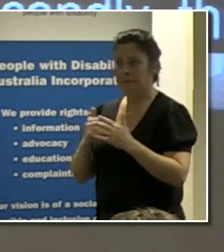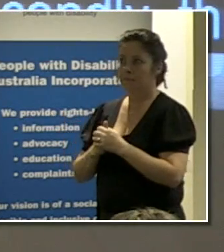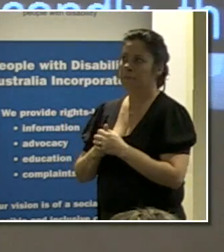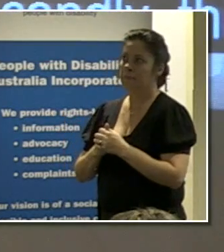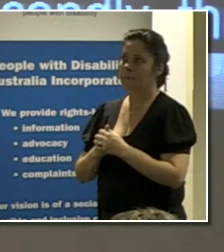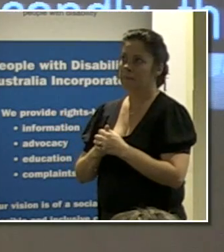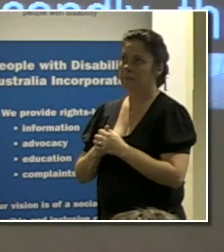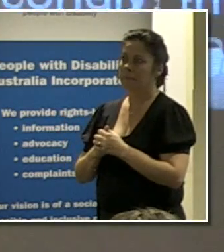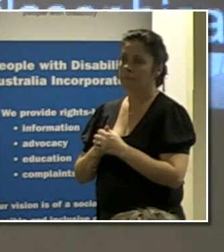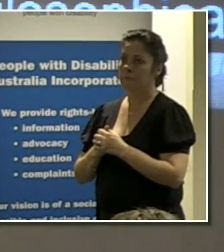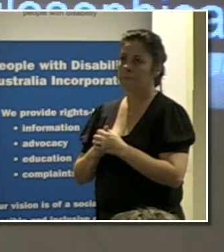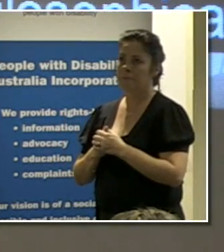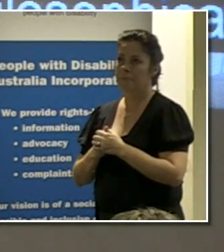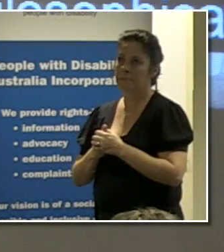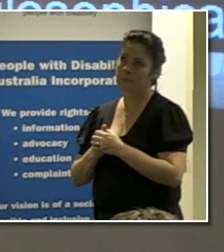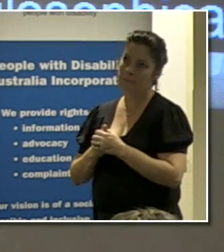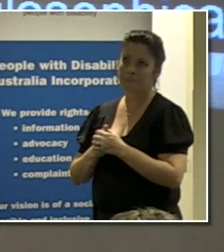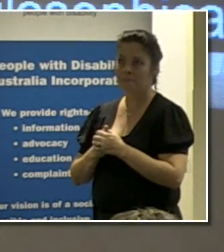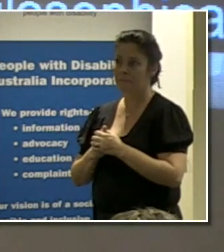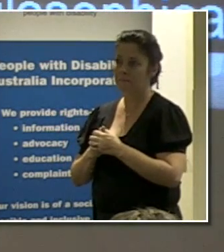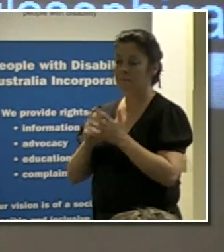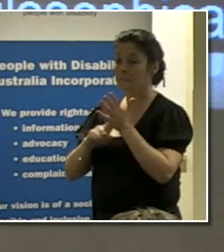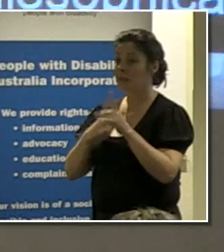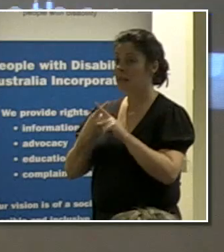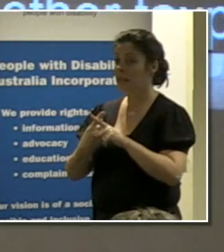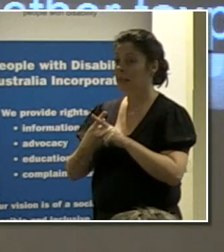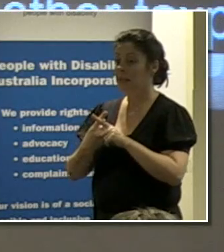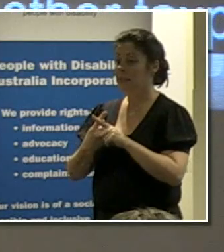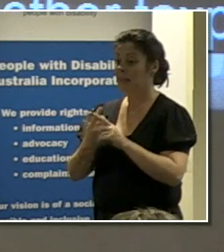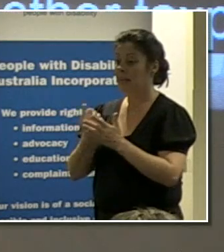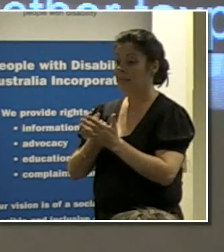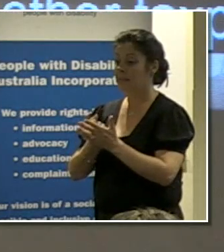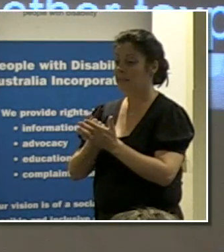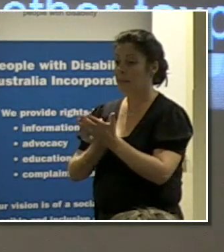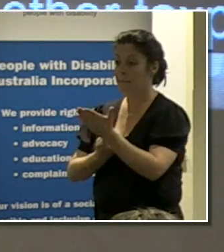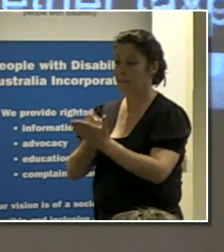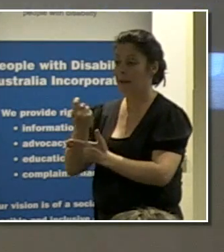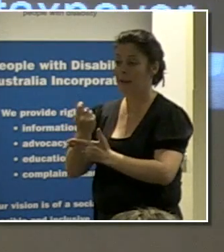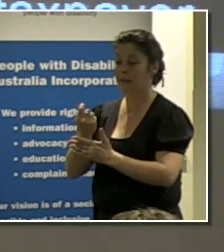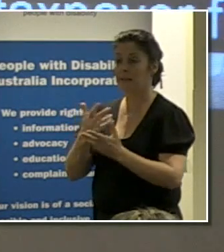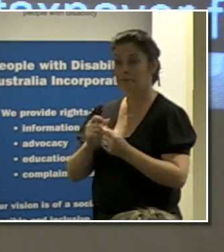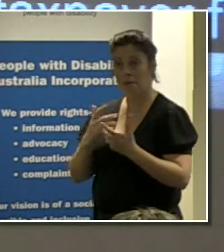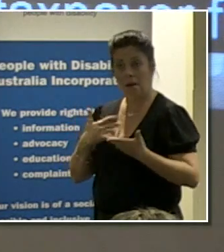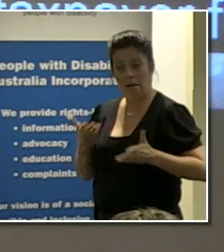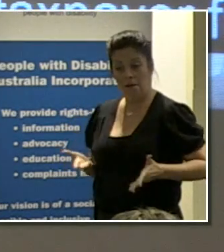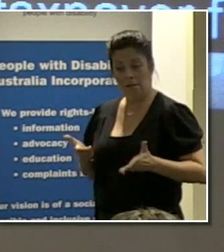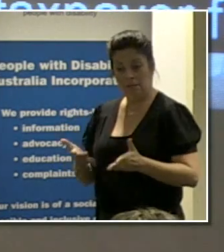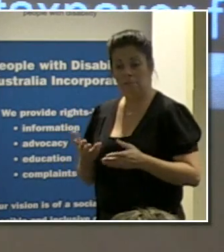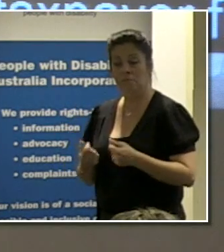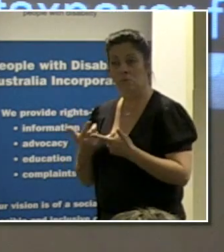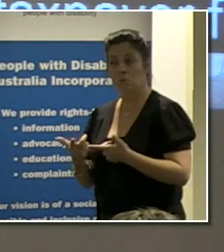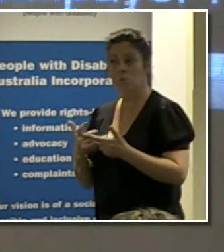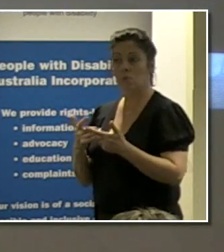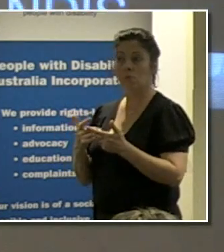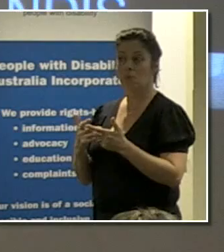philosophical issue of whether taxpayers are entitled to taxpayer-funded services such as NDIS. And